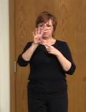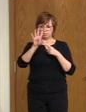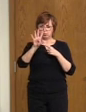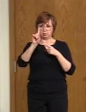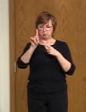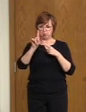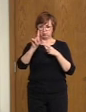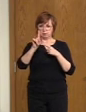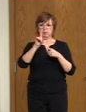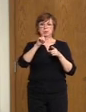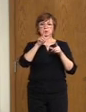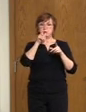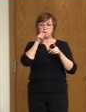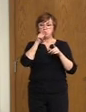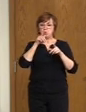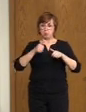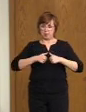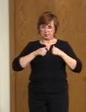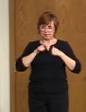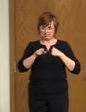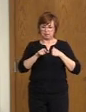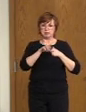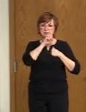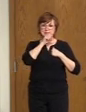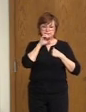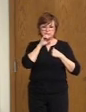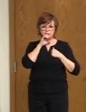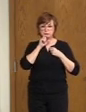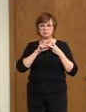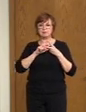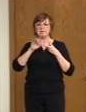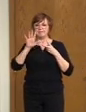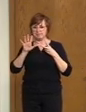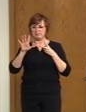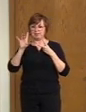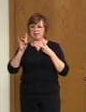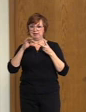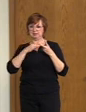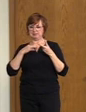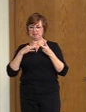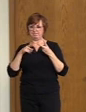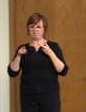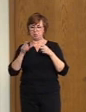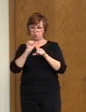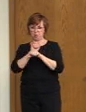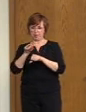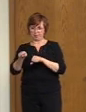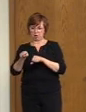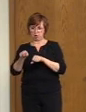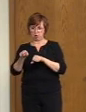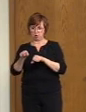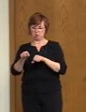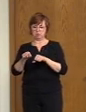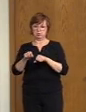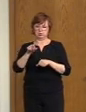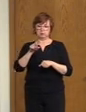and 58 staff have tested positive. So again, the complexity, we really feel